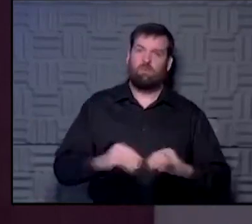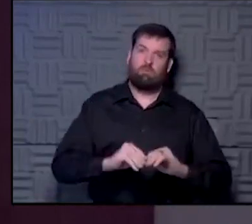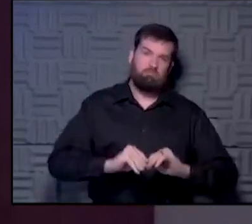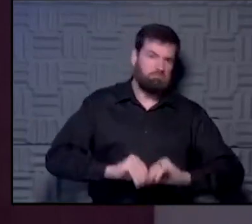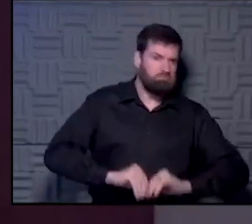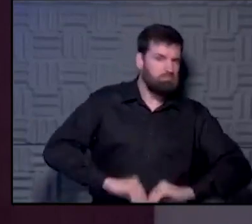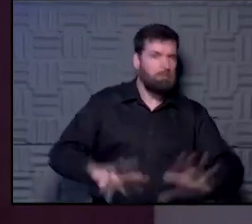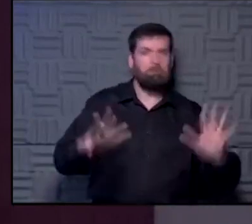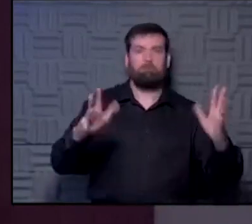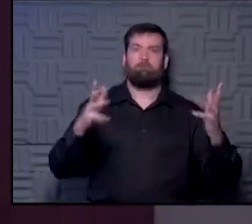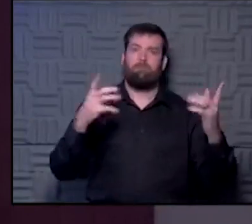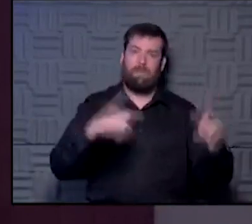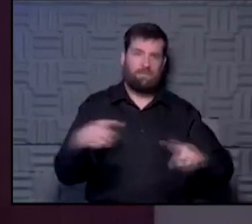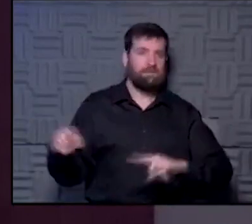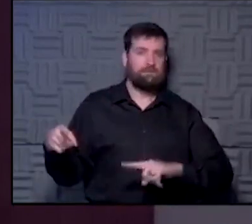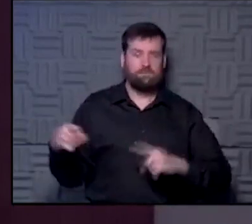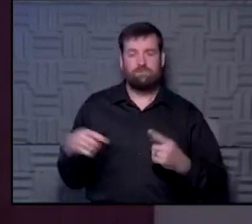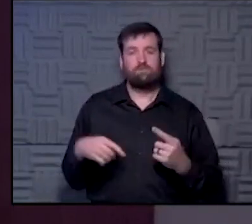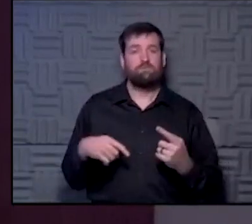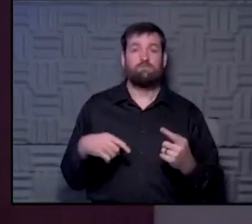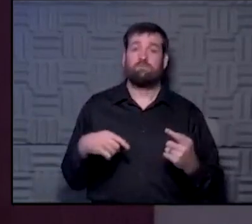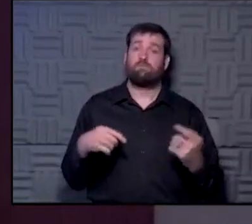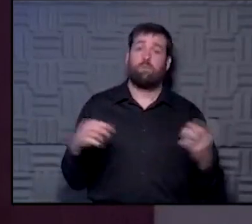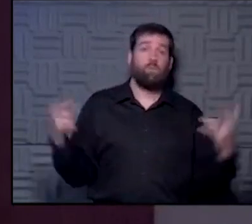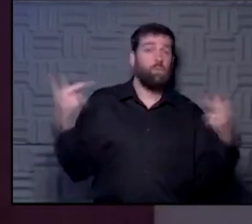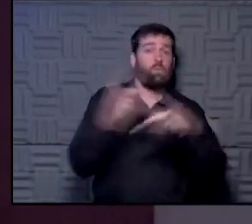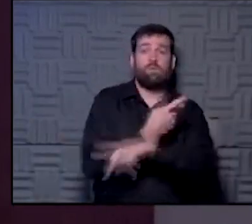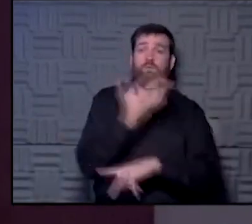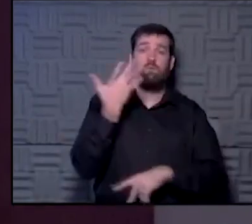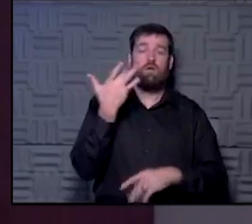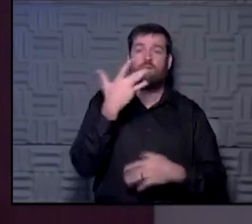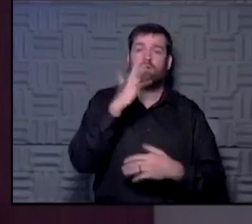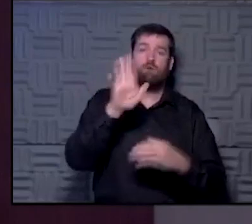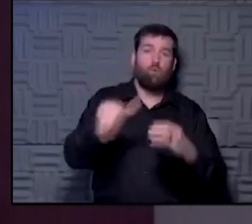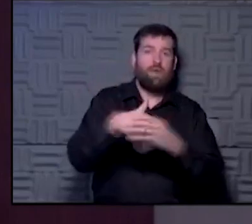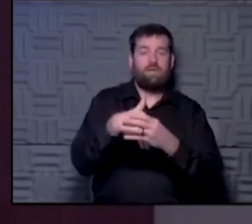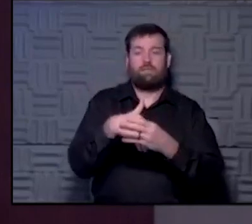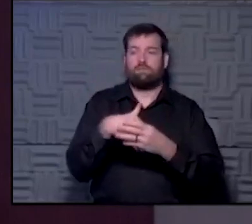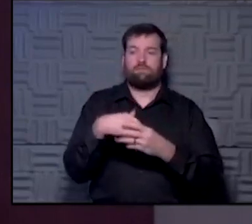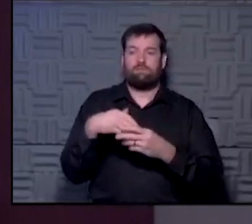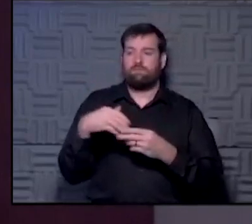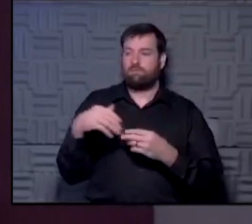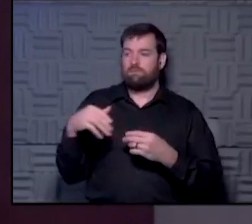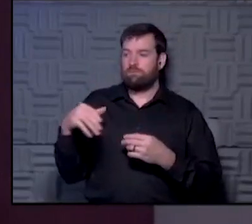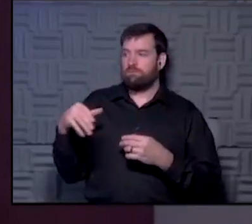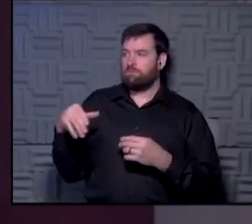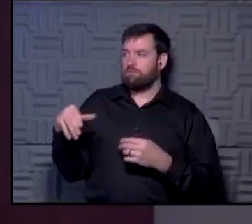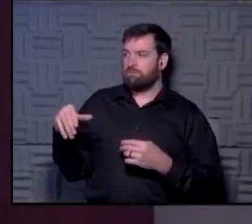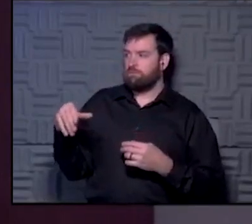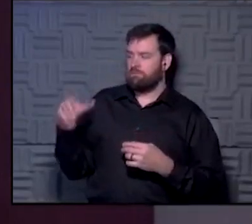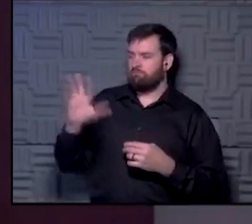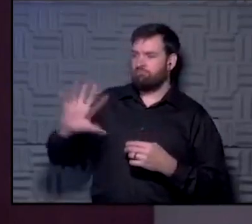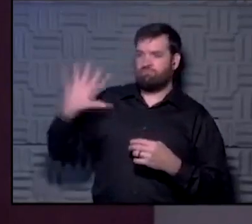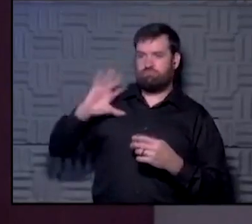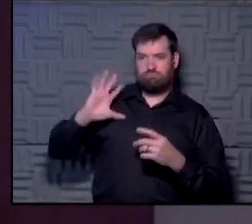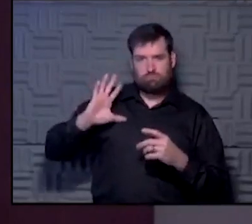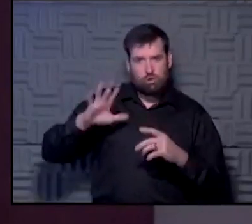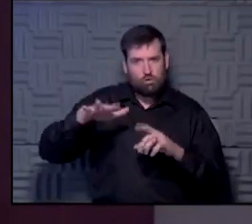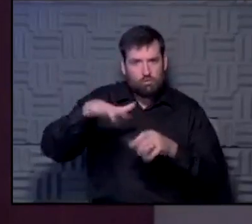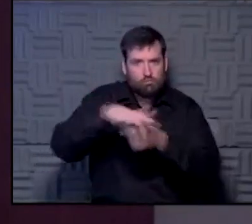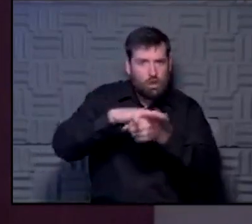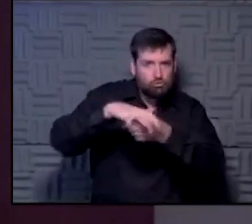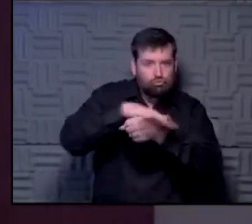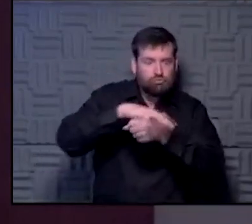we see. And it's exacerbated by the fact that weddings often involve people coming from around the country, or at least from around the metro. So once you